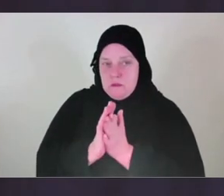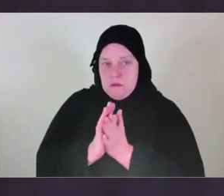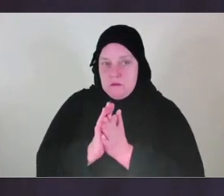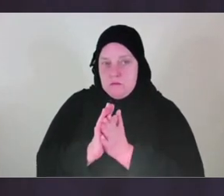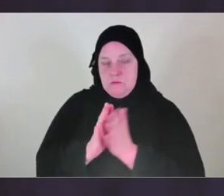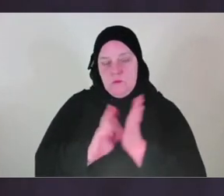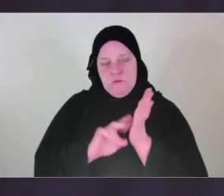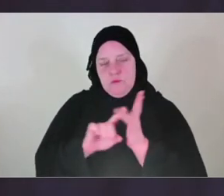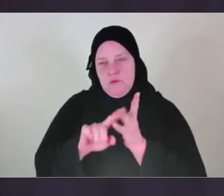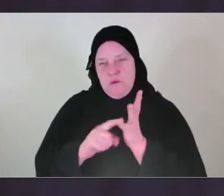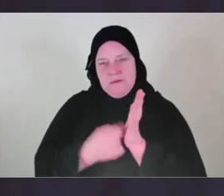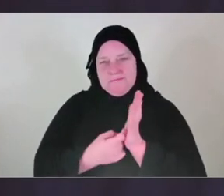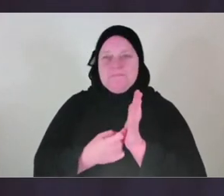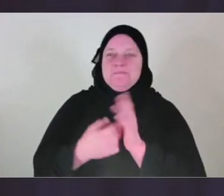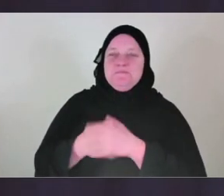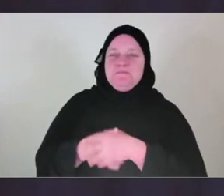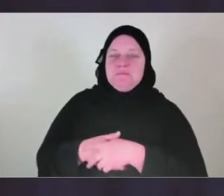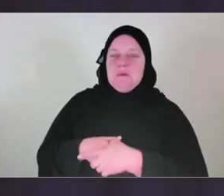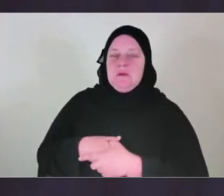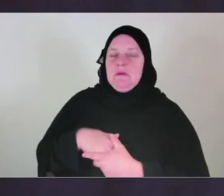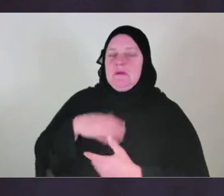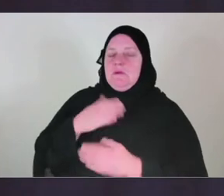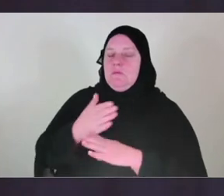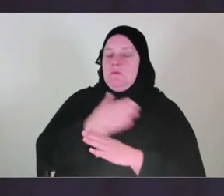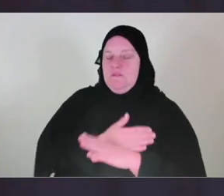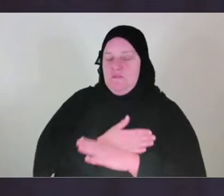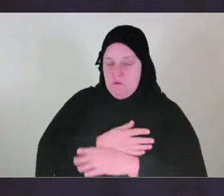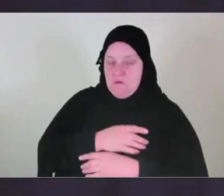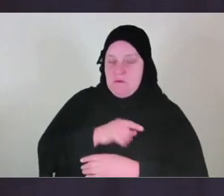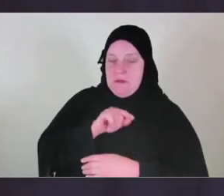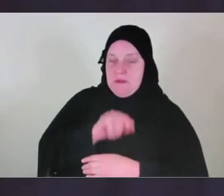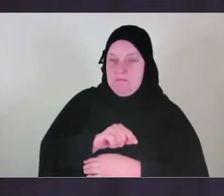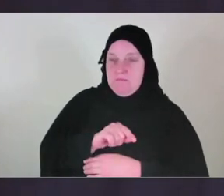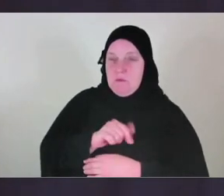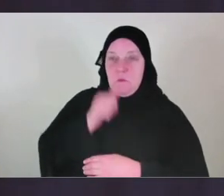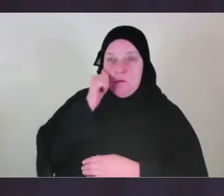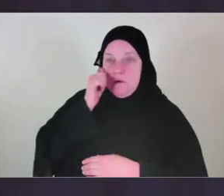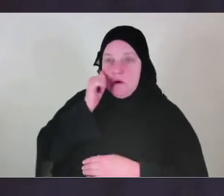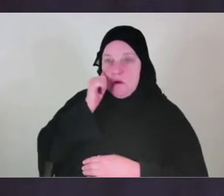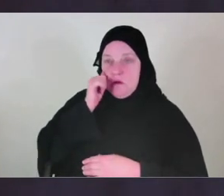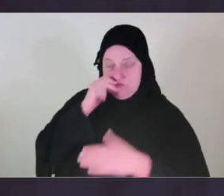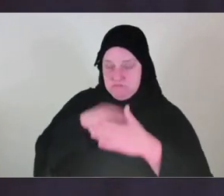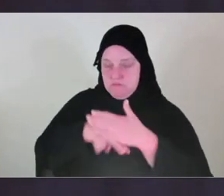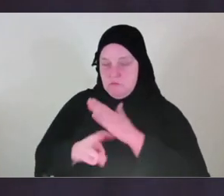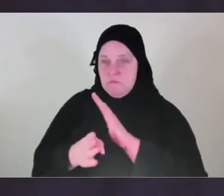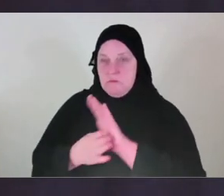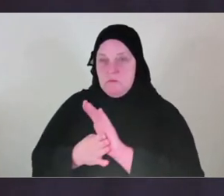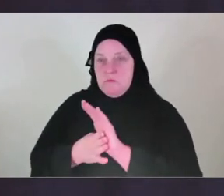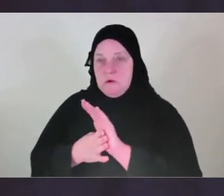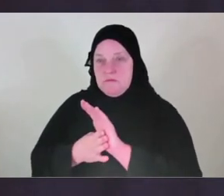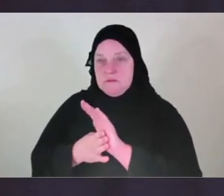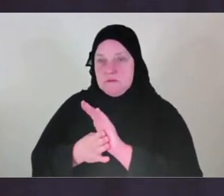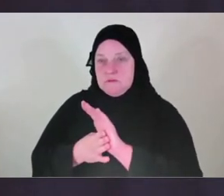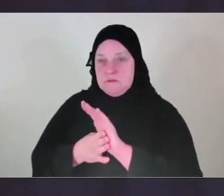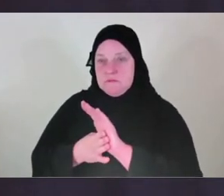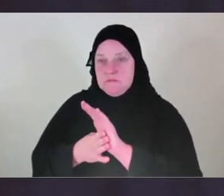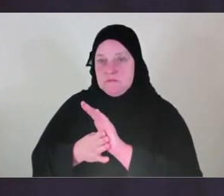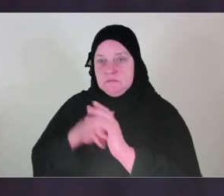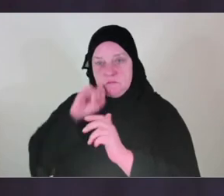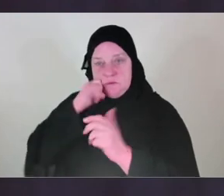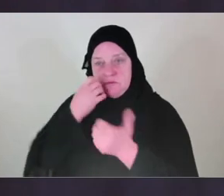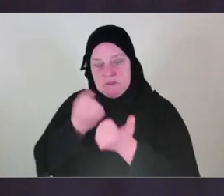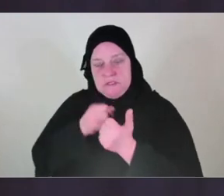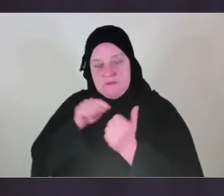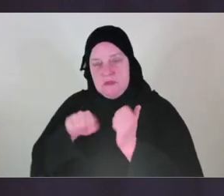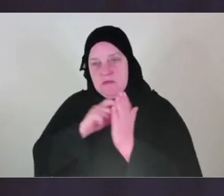So would God say, hold on, all right, I made my agreement with Rasulullah, but I'm going to give it to Umar instead. So